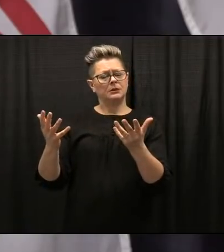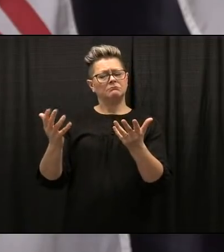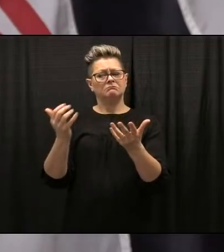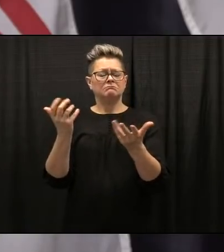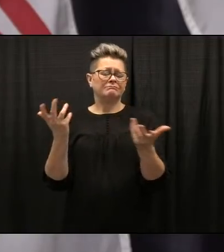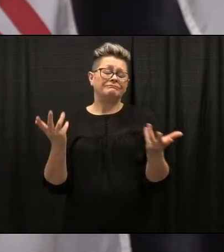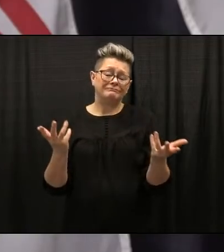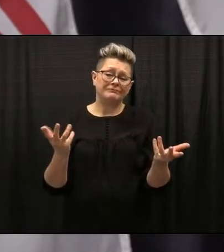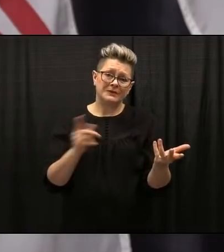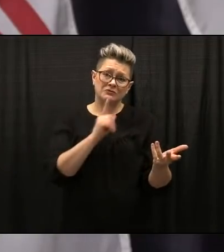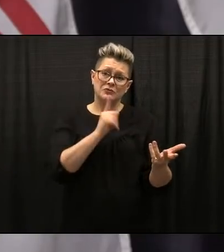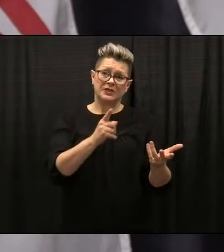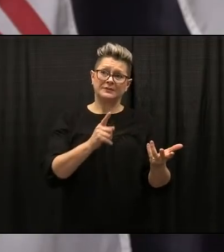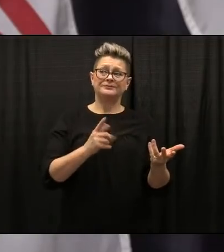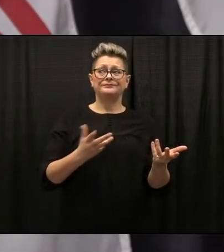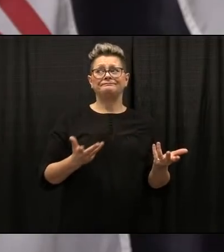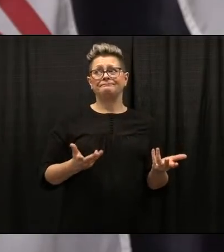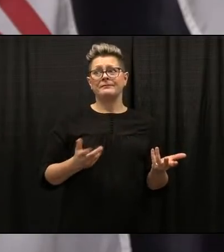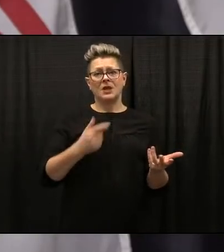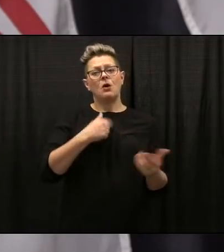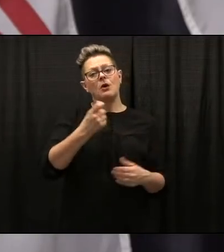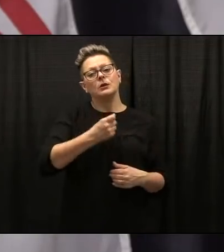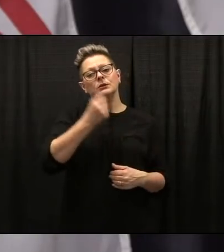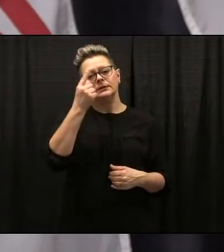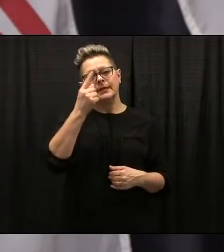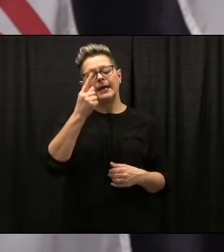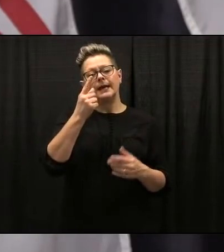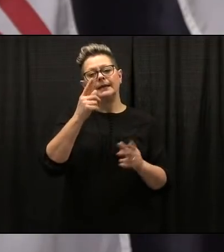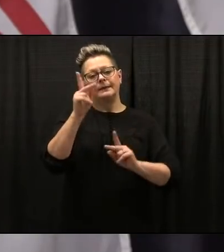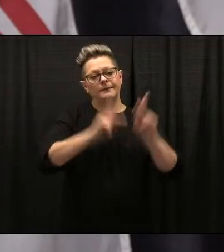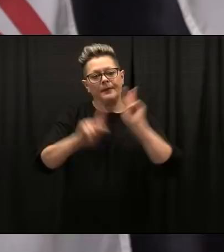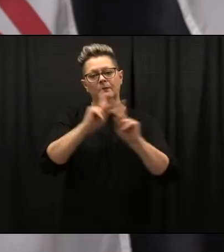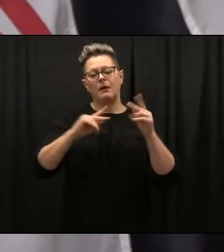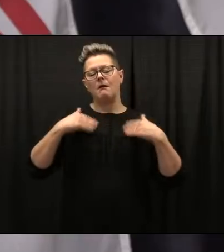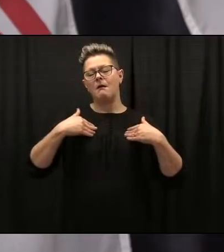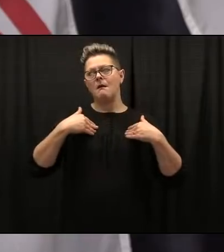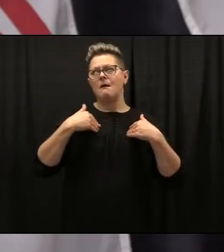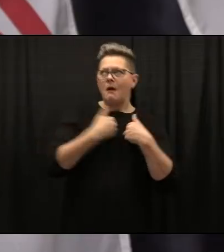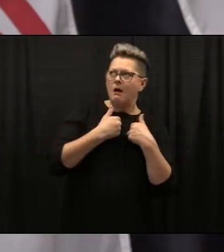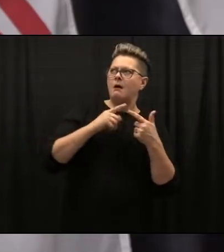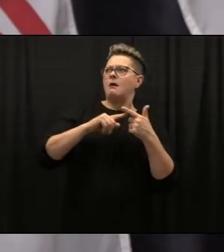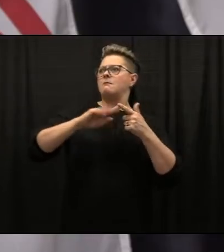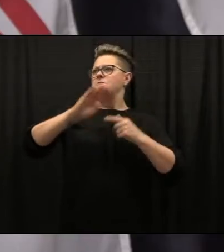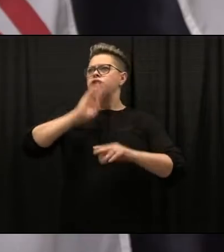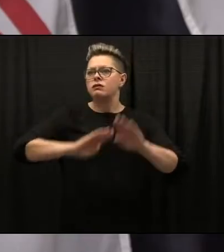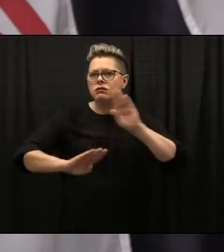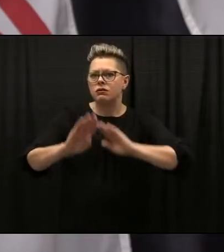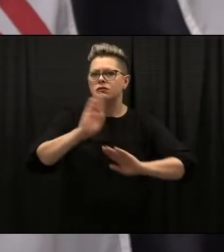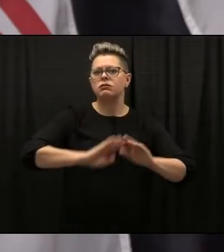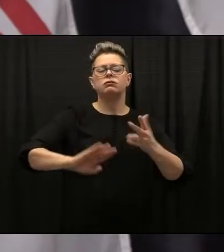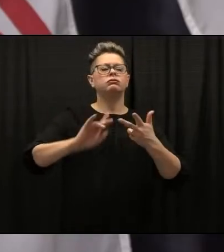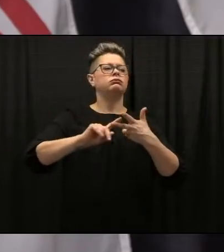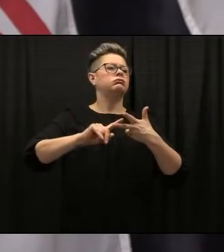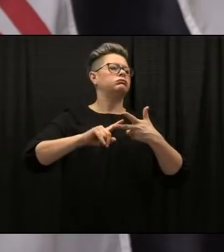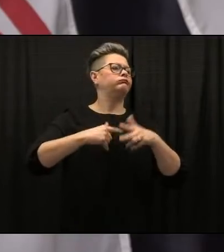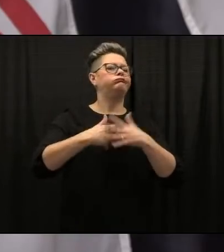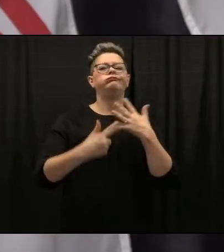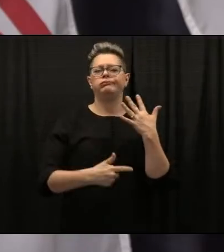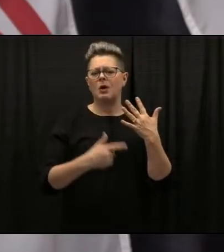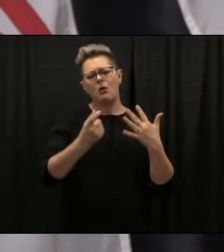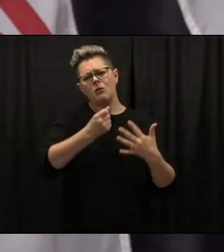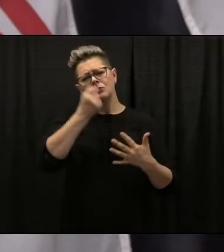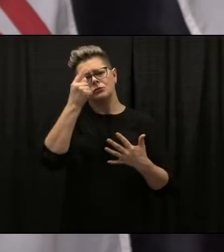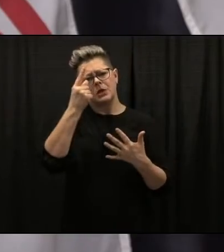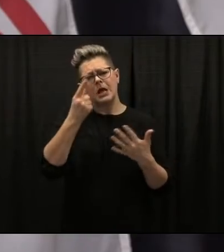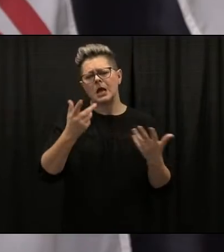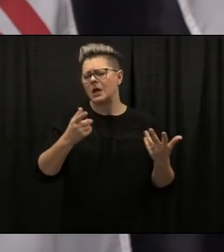it's... I get that everybody is tired and frustrated and everything. We